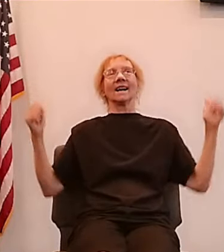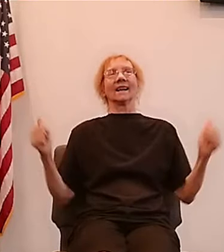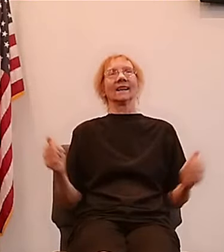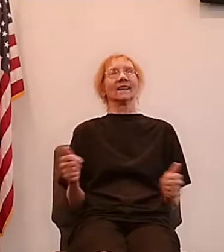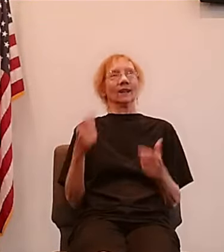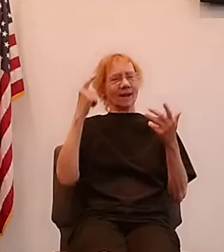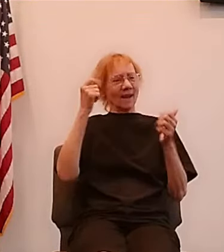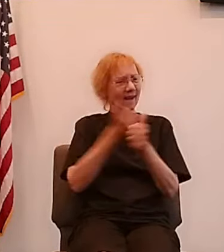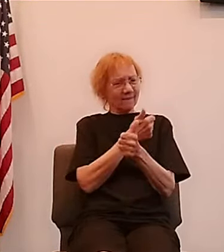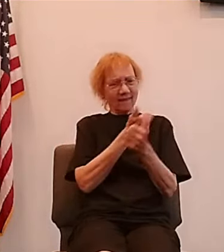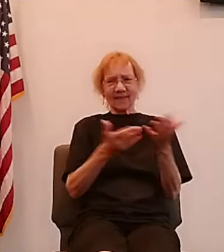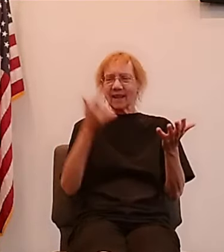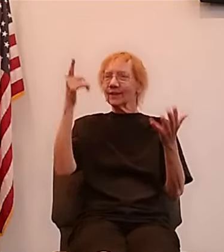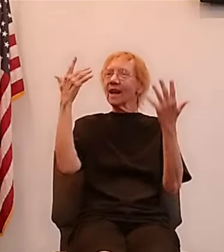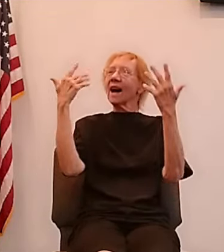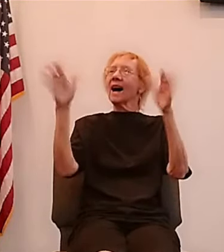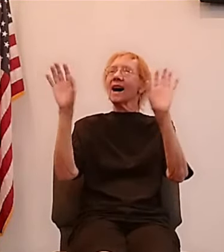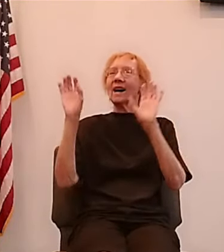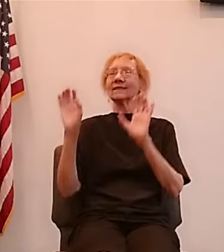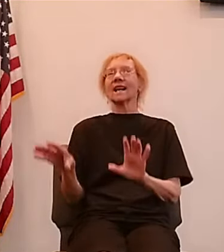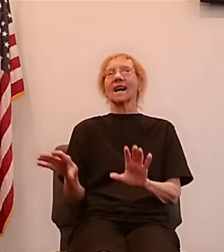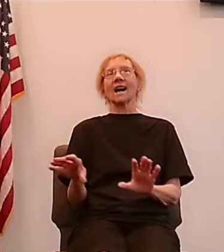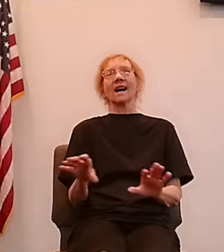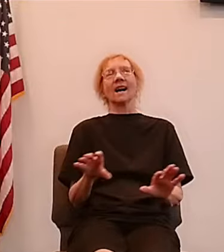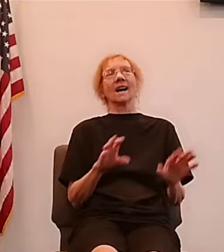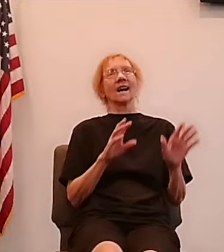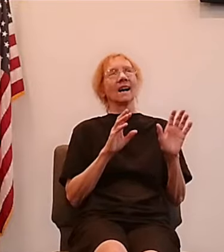for all you've done.